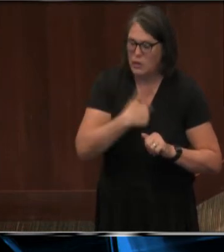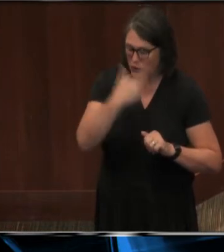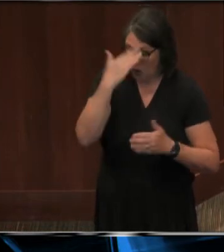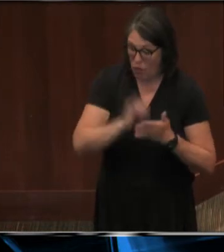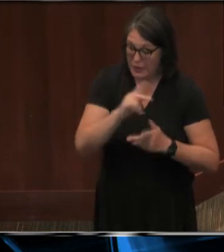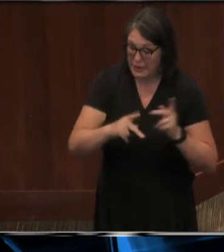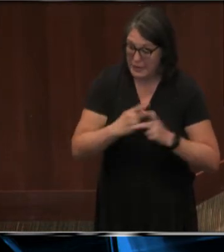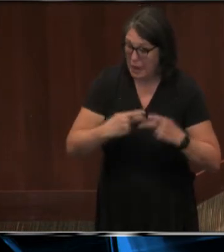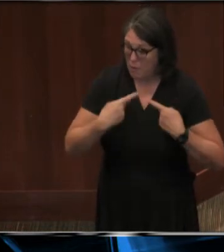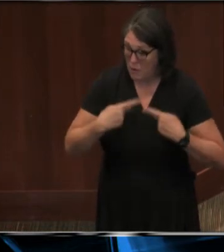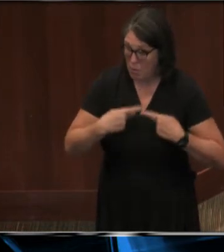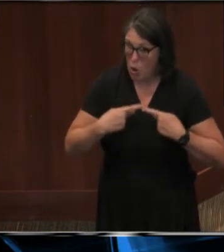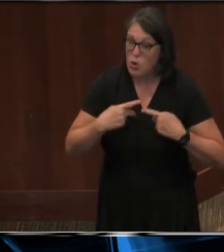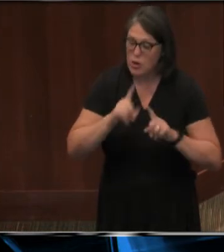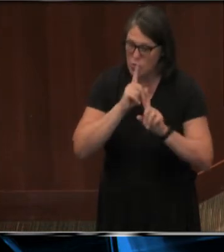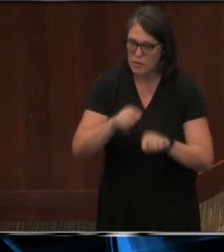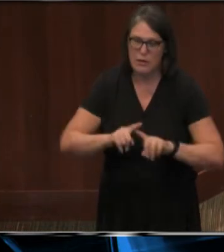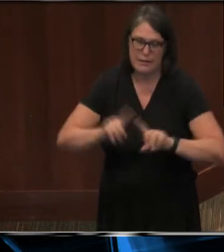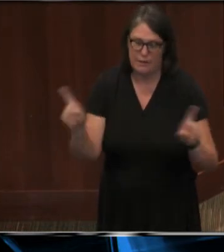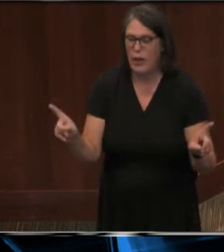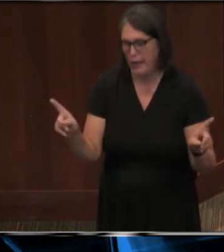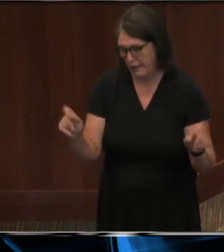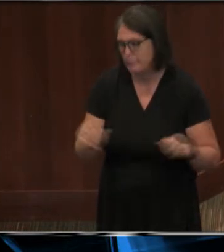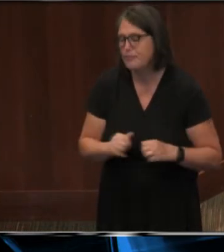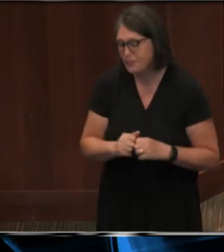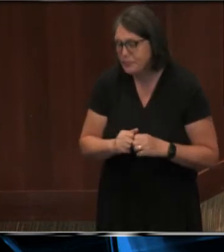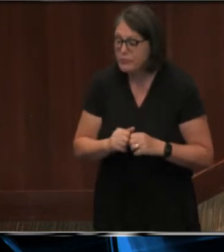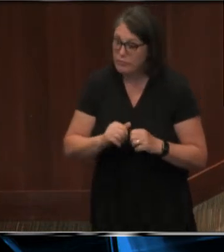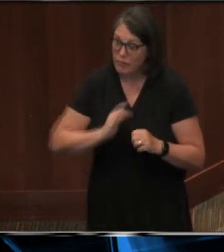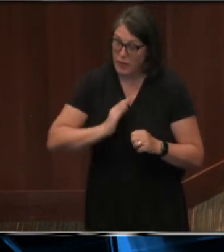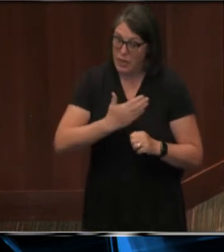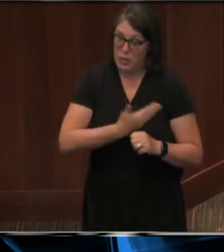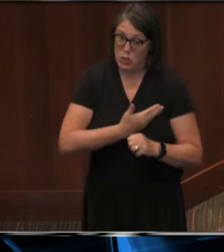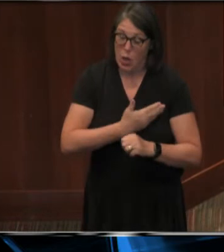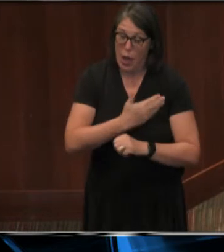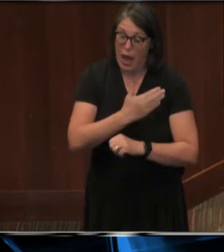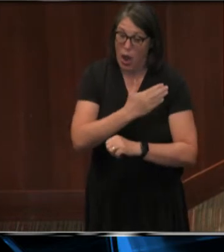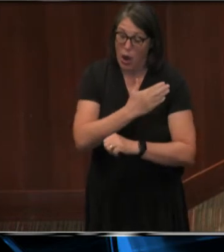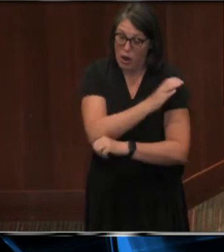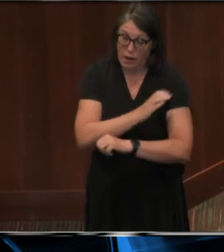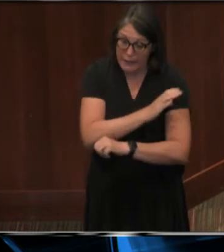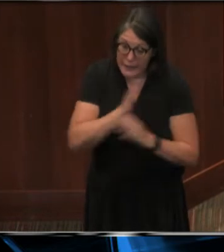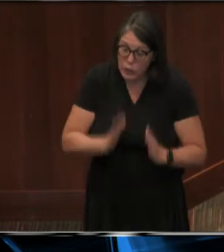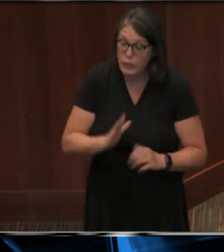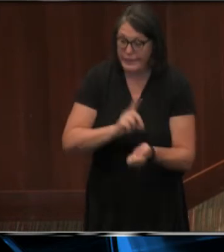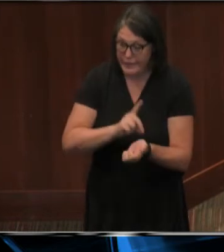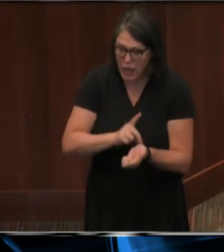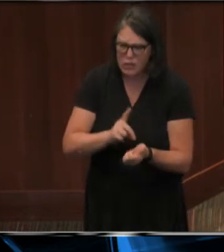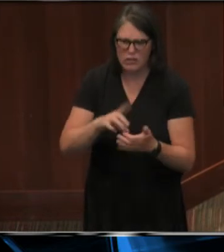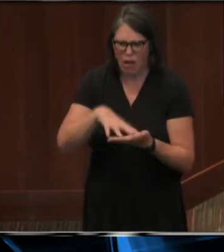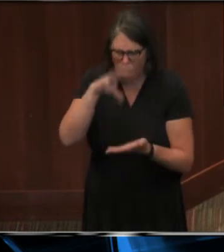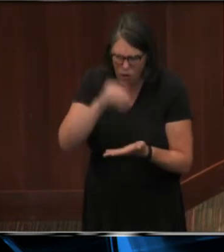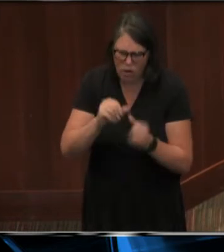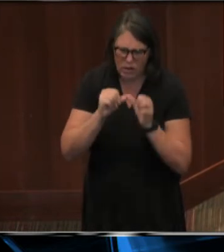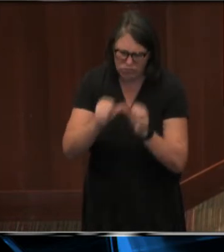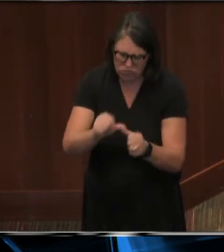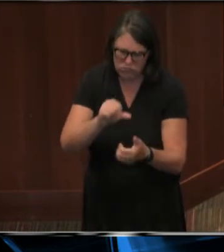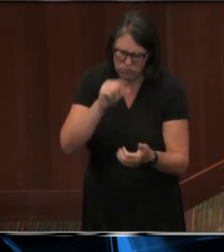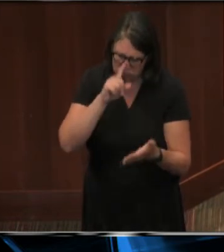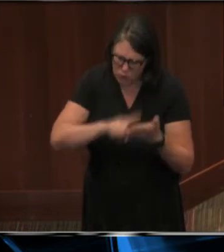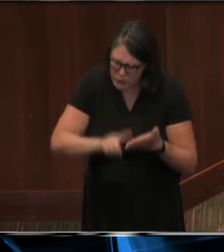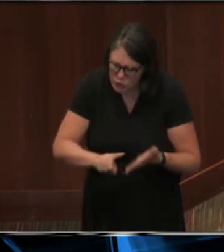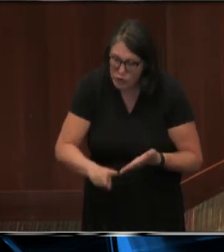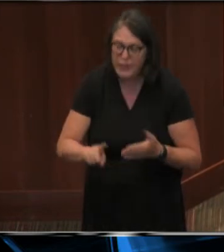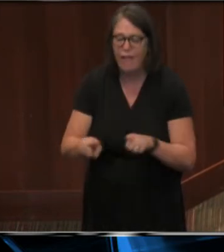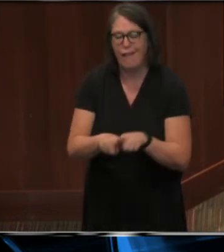pneumonia responds differently. So our clinicians are continually learning and exploring this. We also hear a lot